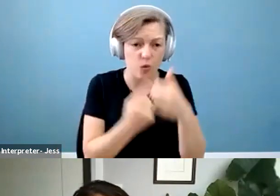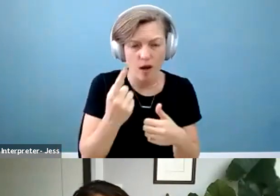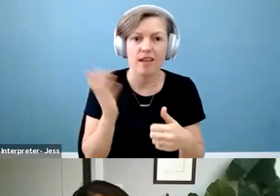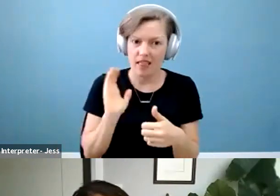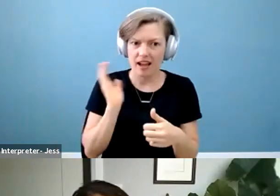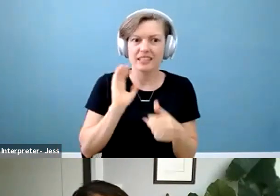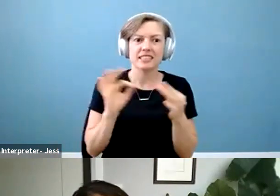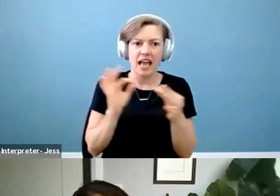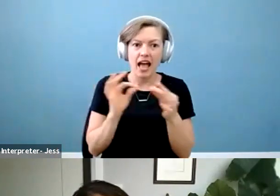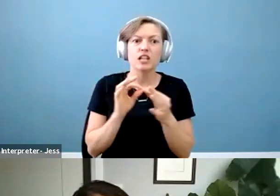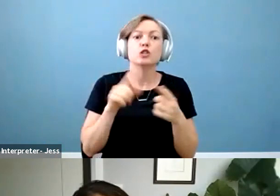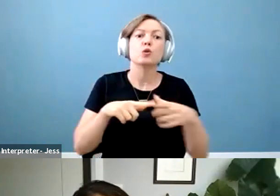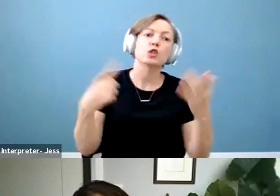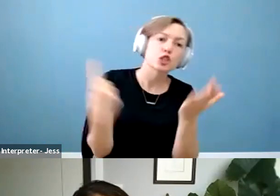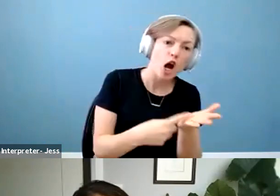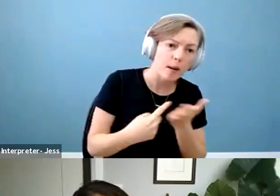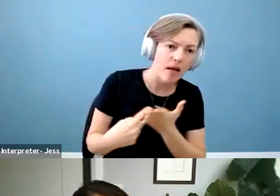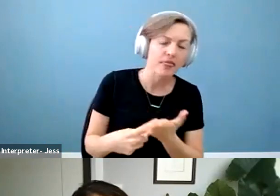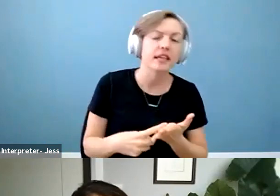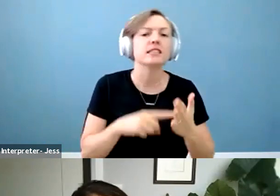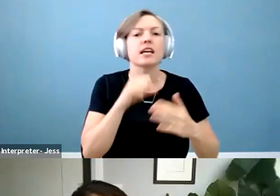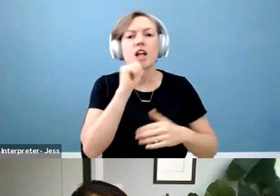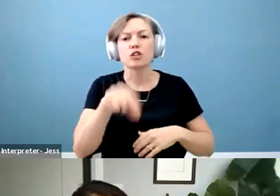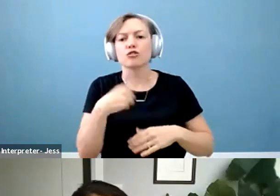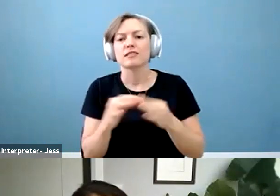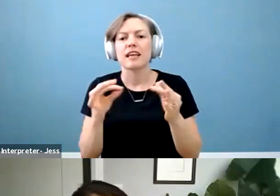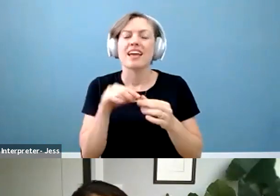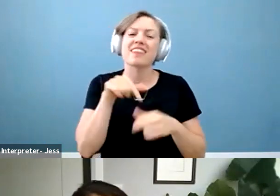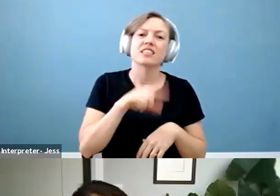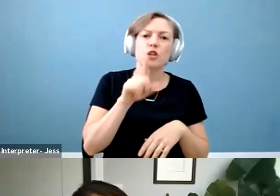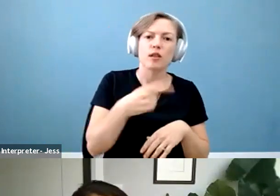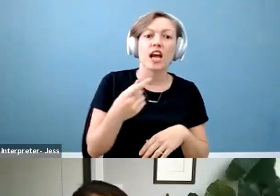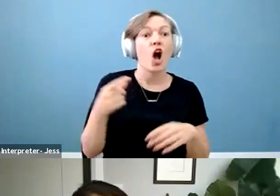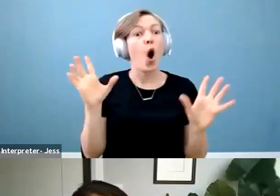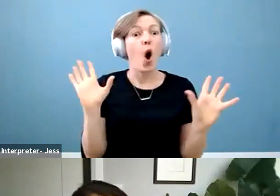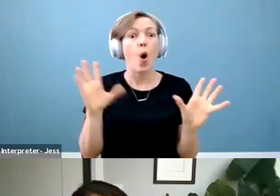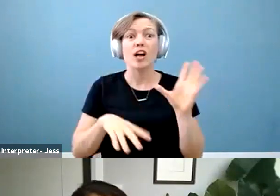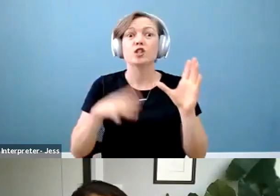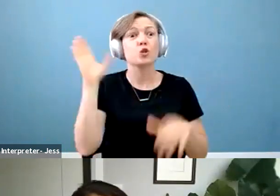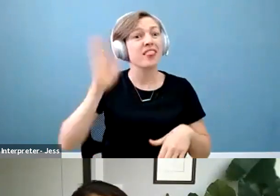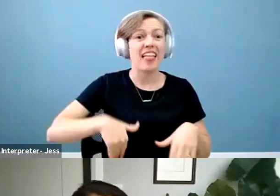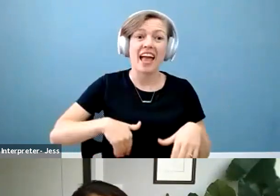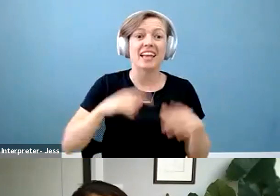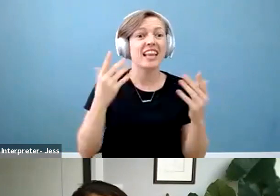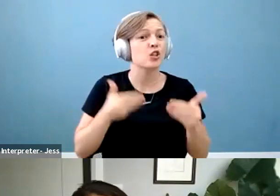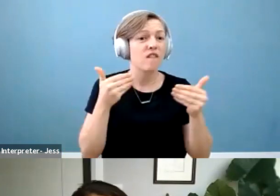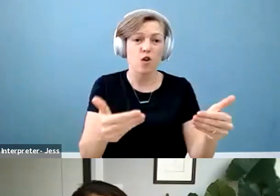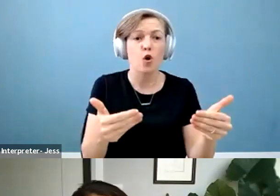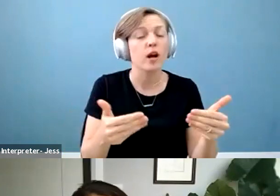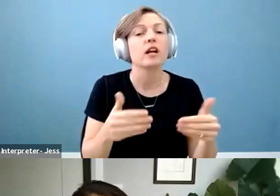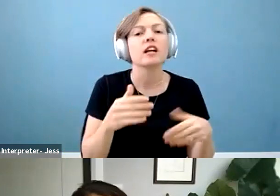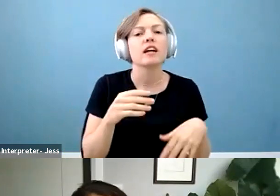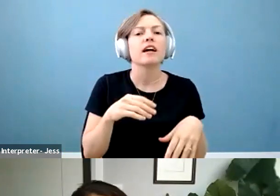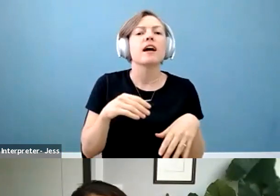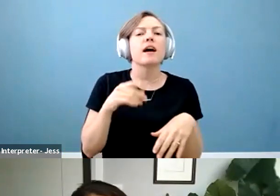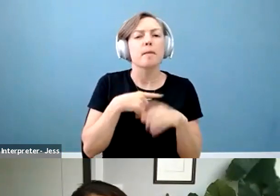said, to talk about this and not just say, well, it's already, the genie's out of the bottle, so let's go forward. Ben Hurlbut